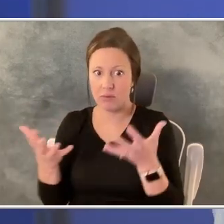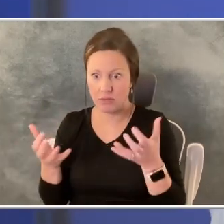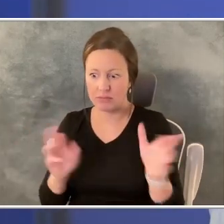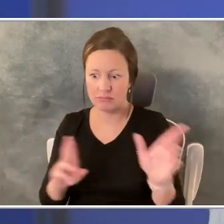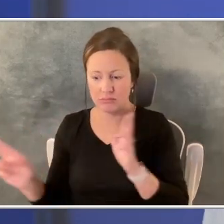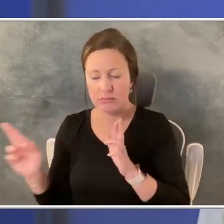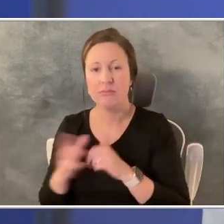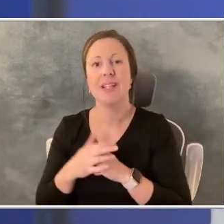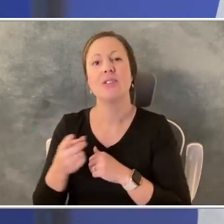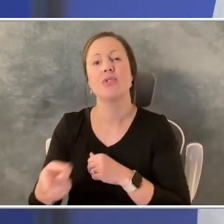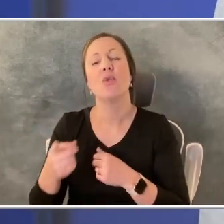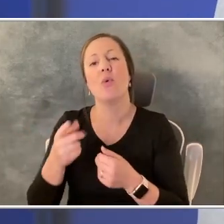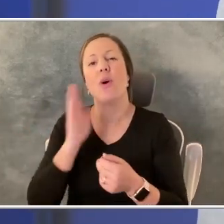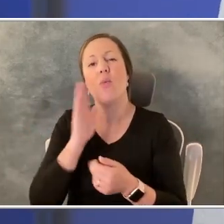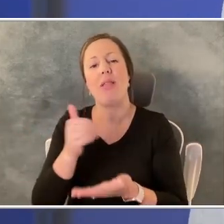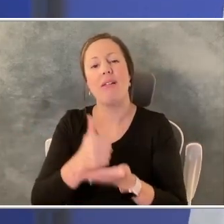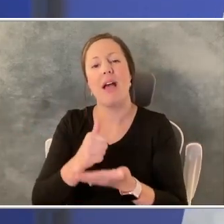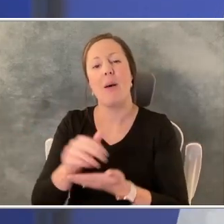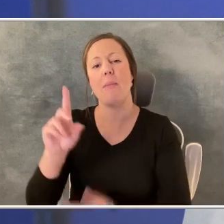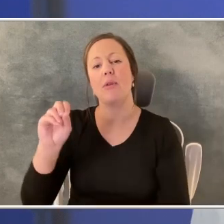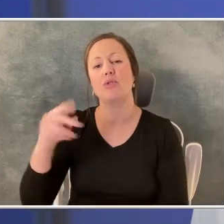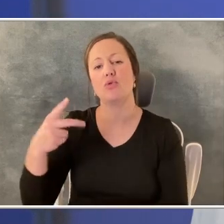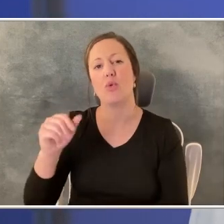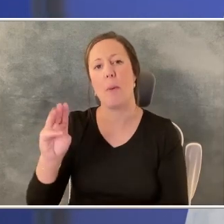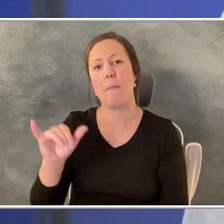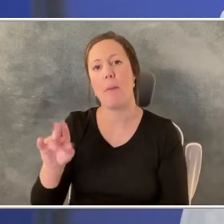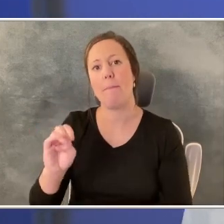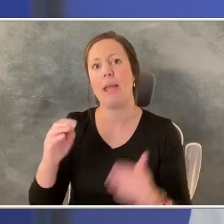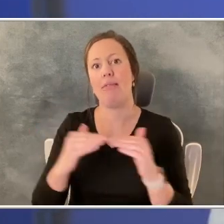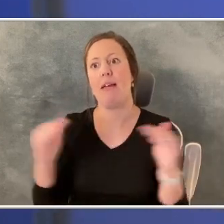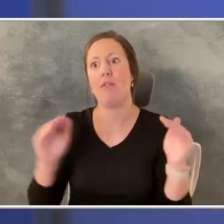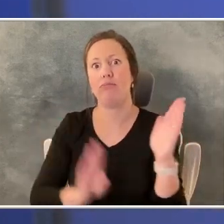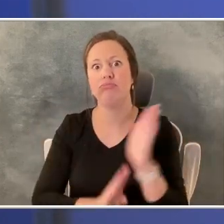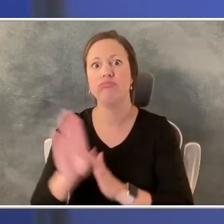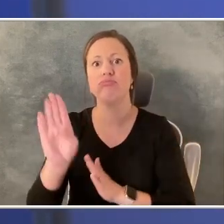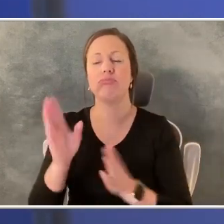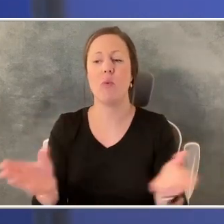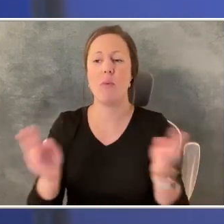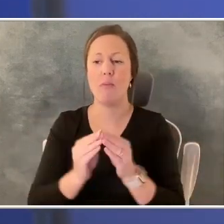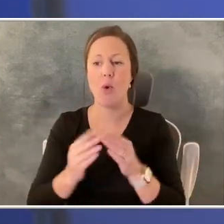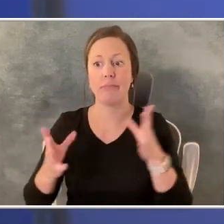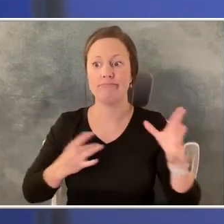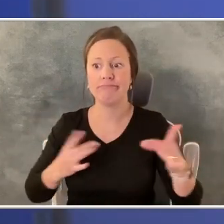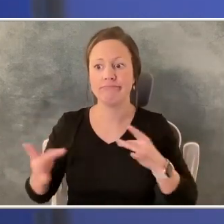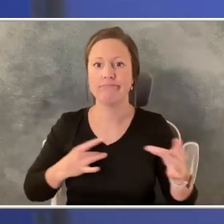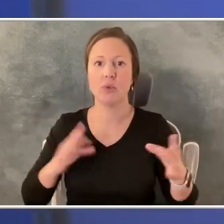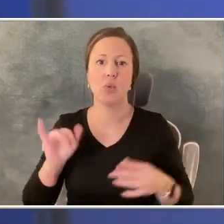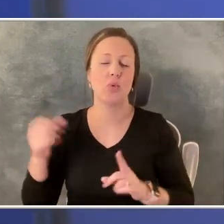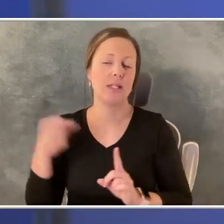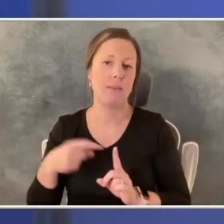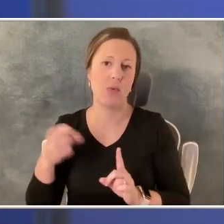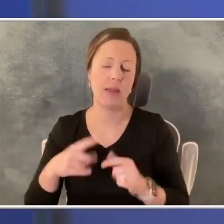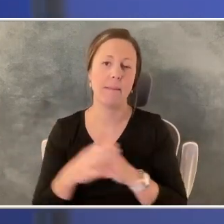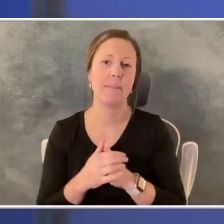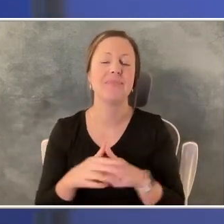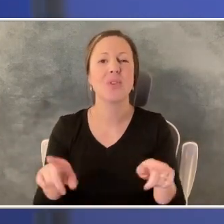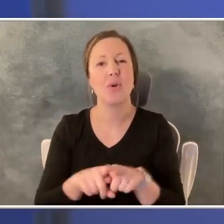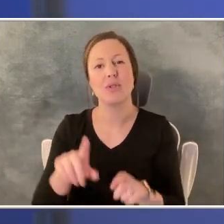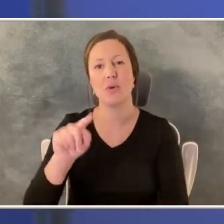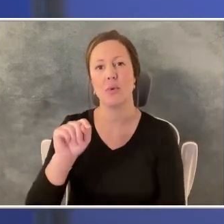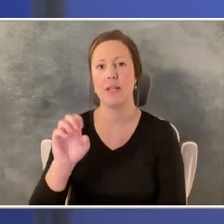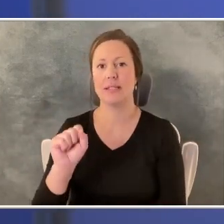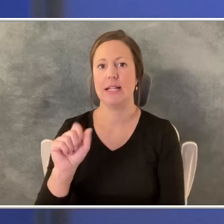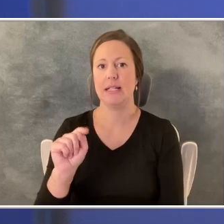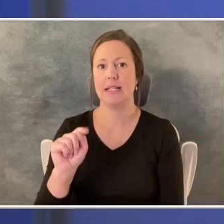dopamine. And when our dopamine levels are higher, we're more receptive to stimuli. And then there's testosterone. Testosterone's been studied in postmenopausal women